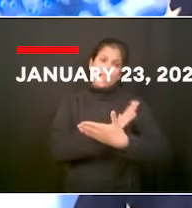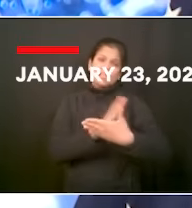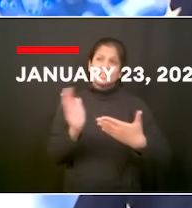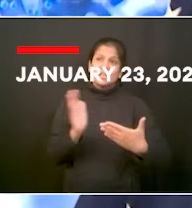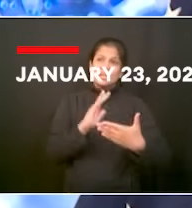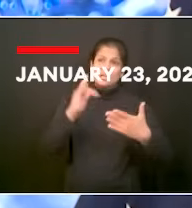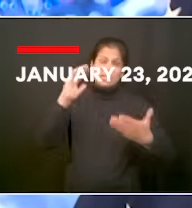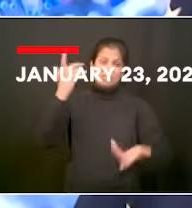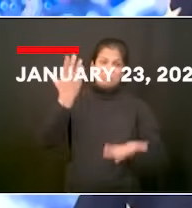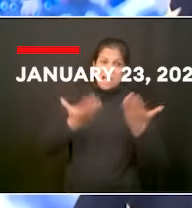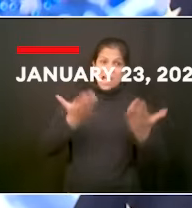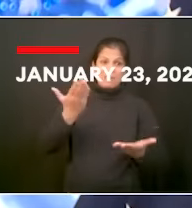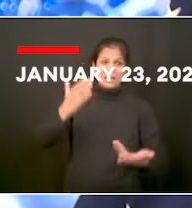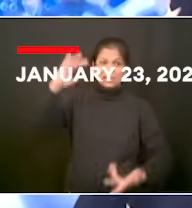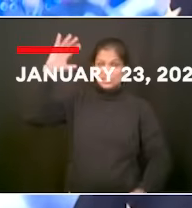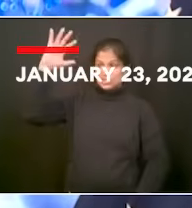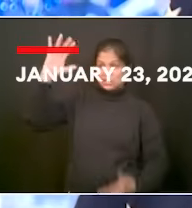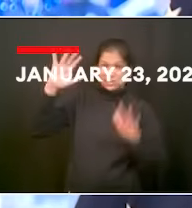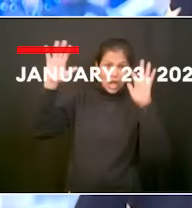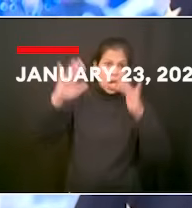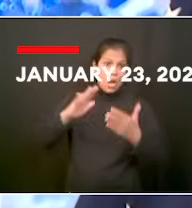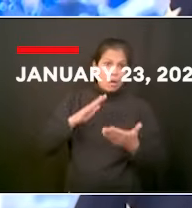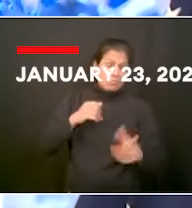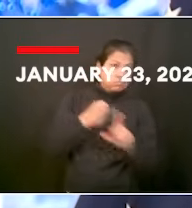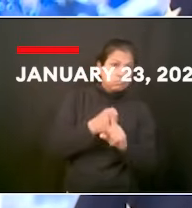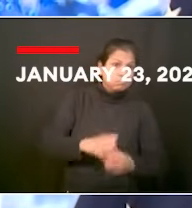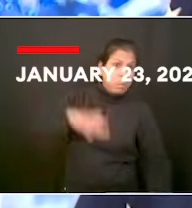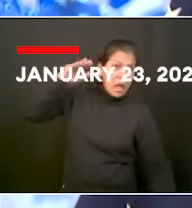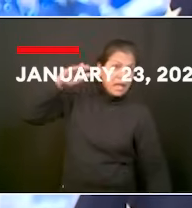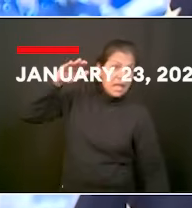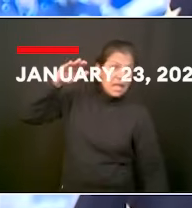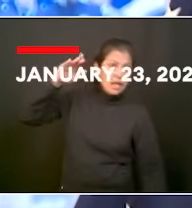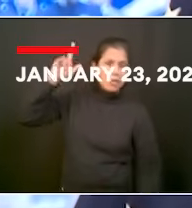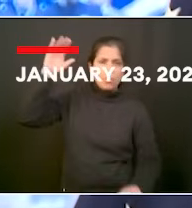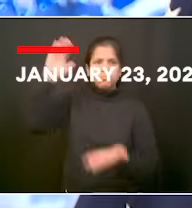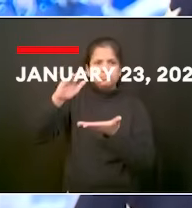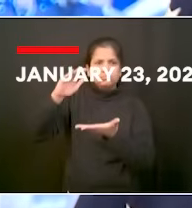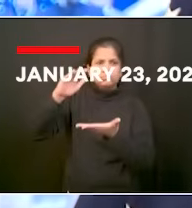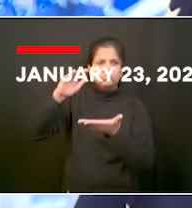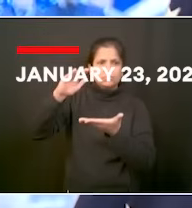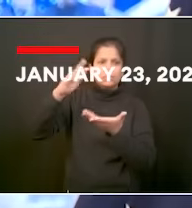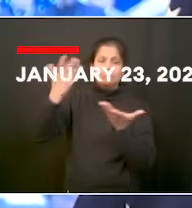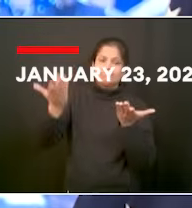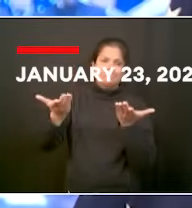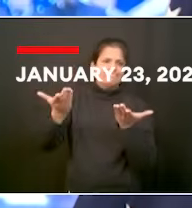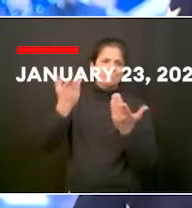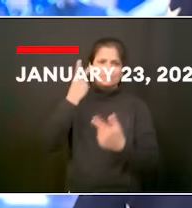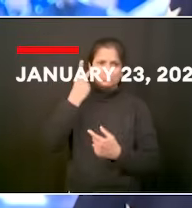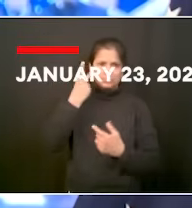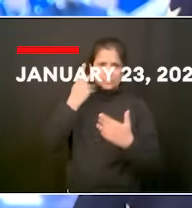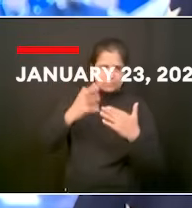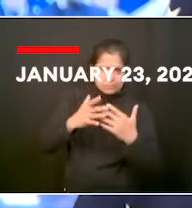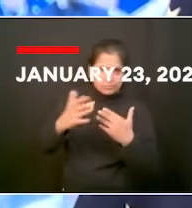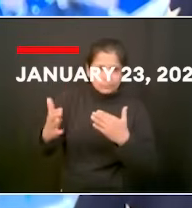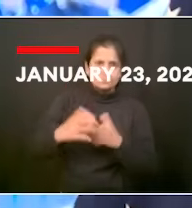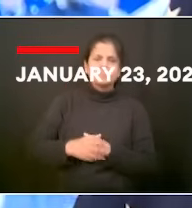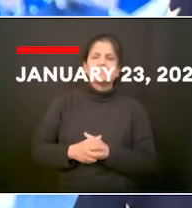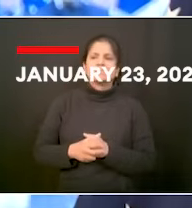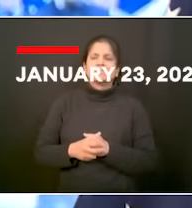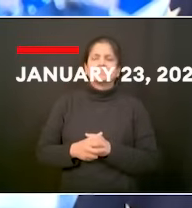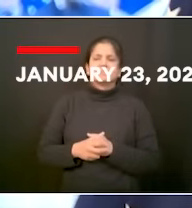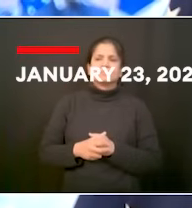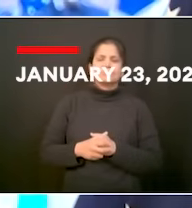to 9 inches, let's say at the very least. It climbs up to potentially about a foot, if not a little bit more. What heartens